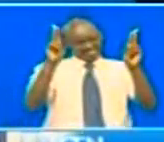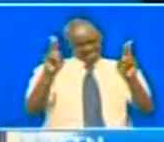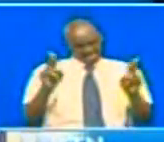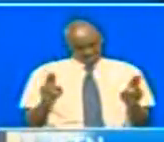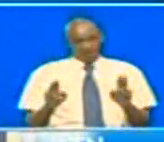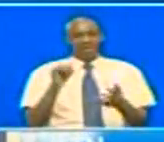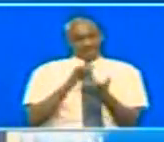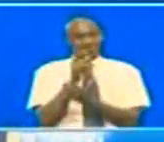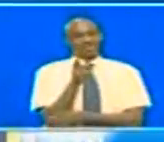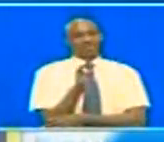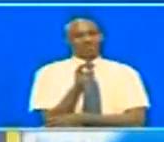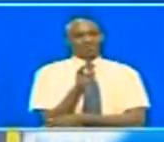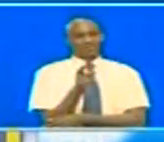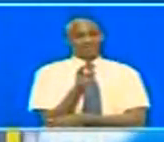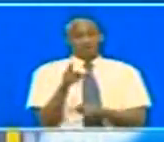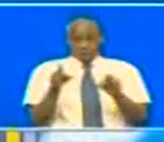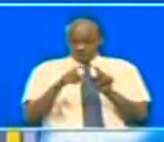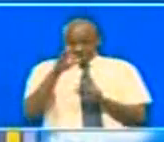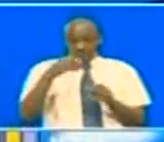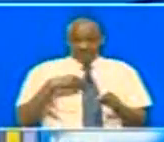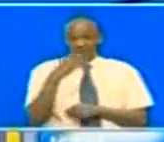hub. Also in the offing is the construction of a